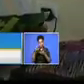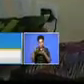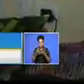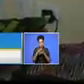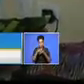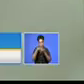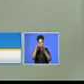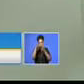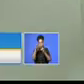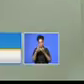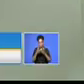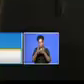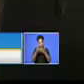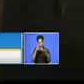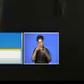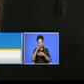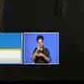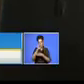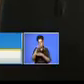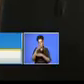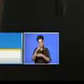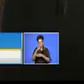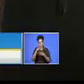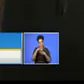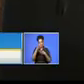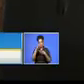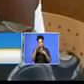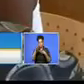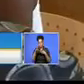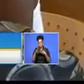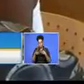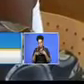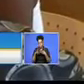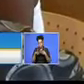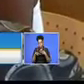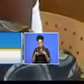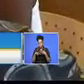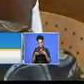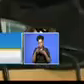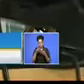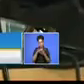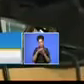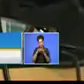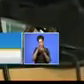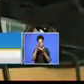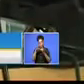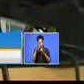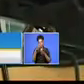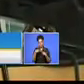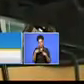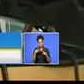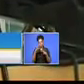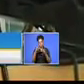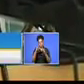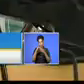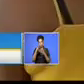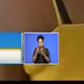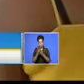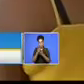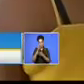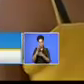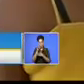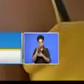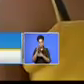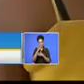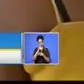students ahead of their BGCSE results. In order to qualify, students are required to have a cumulative grade point average of at